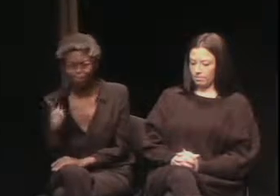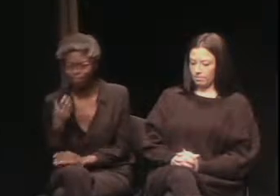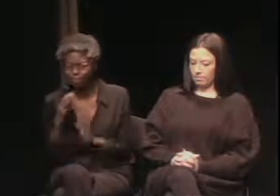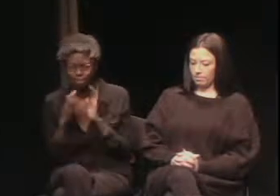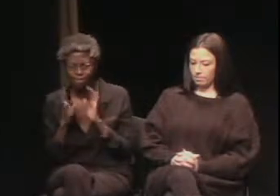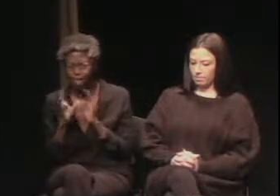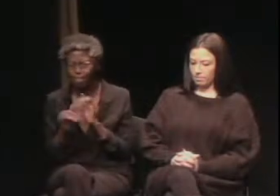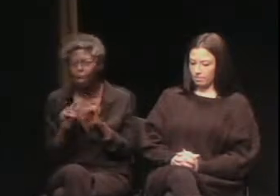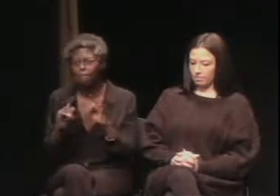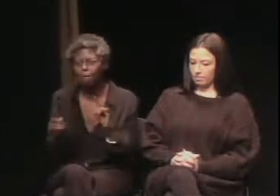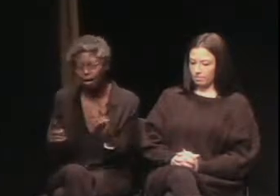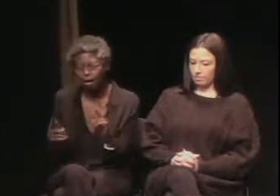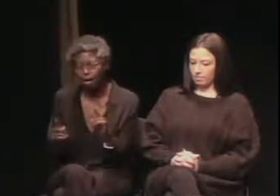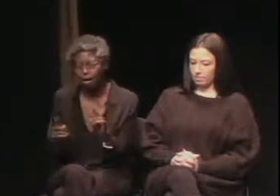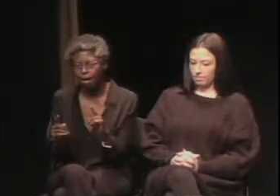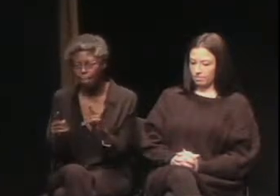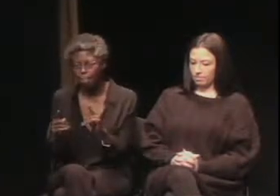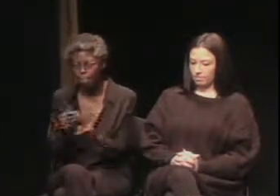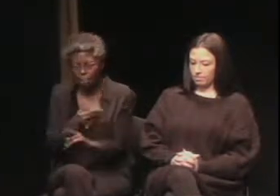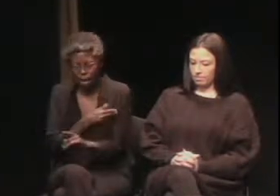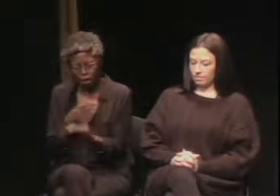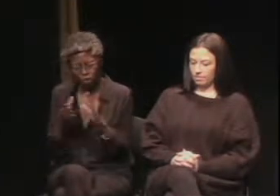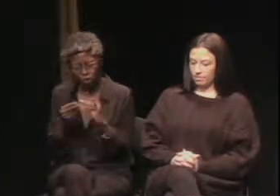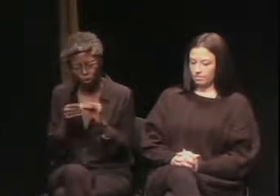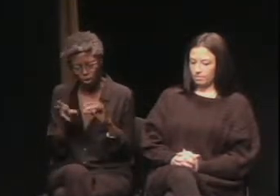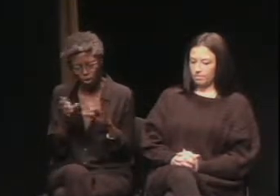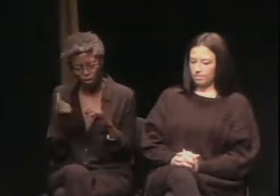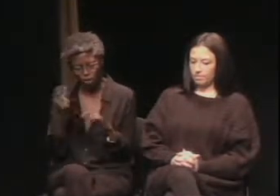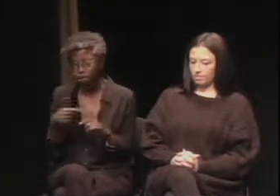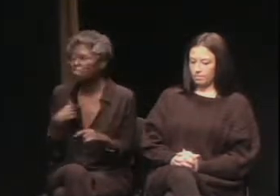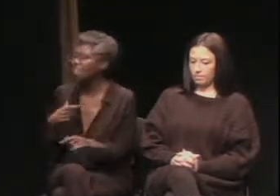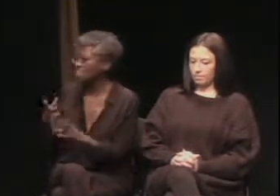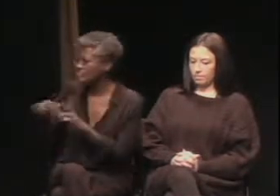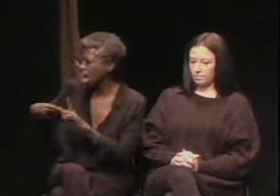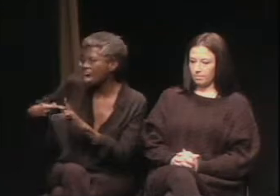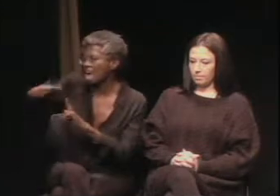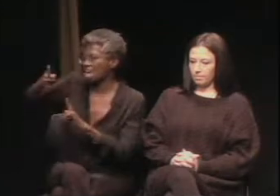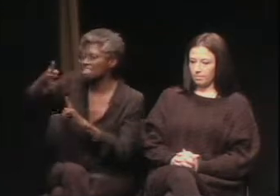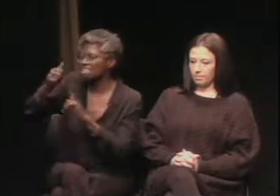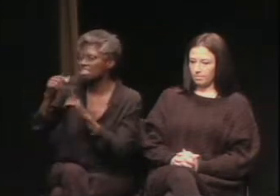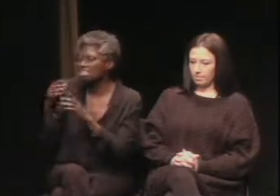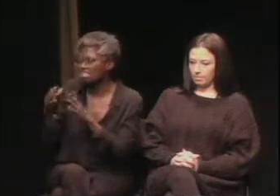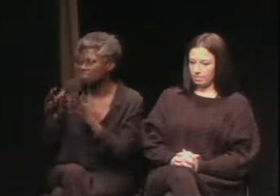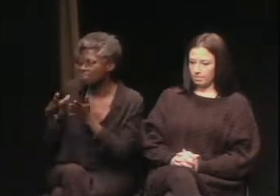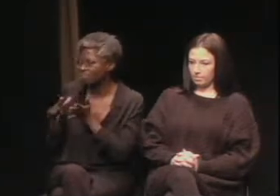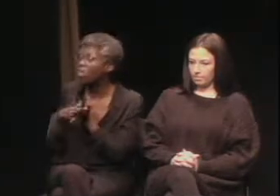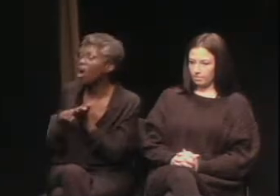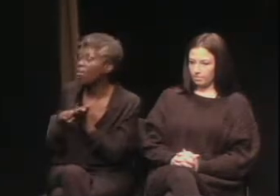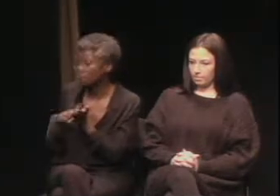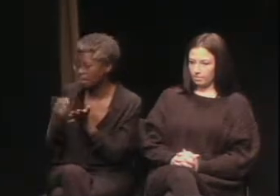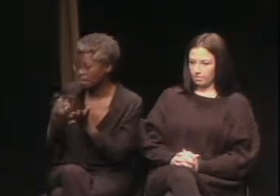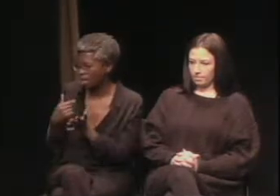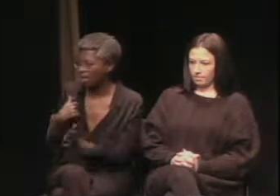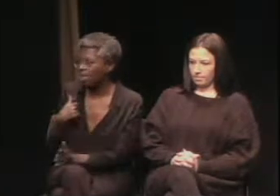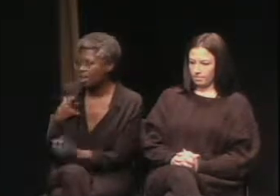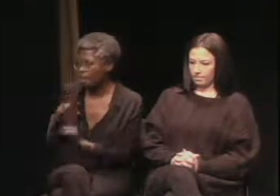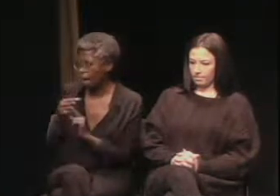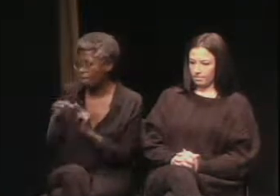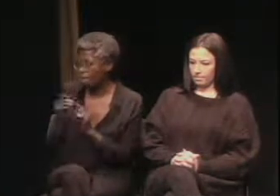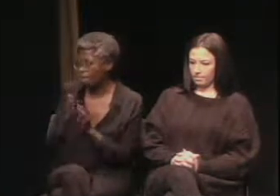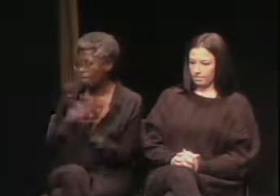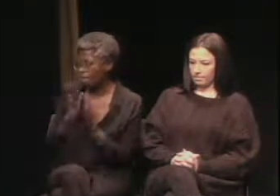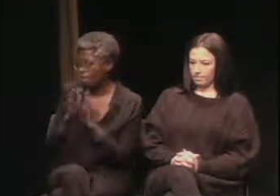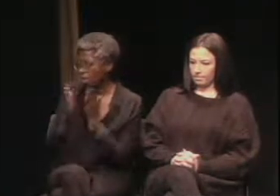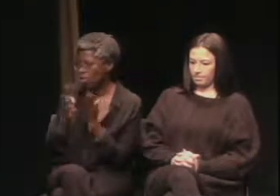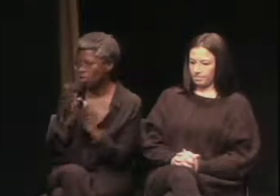of stories to be able to do this for you. I think the highest compliment that I can receive, that I have received about this book is that. Is yeah. people